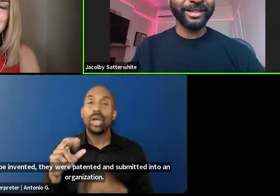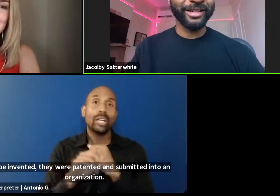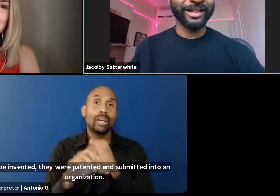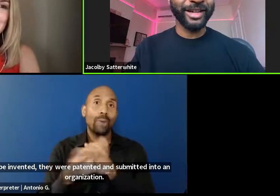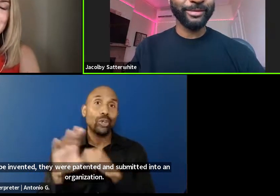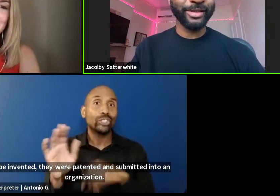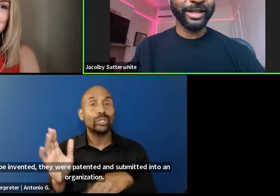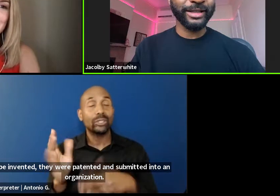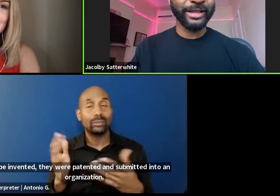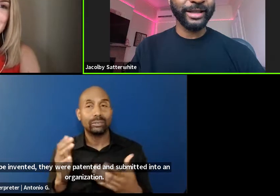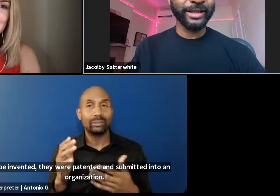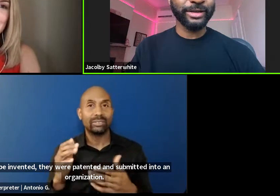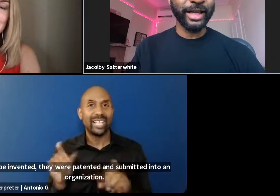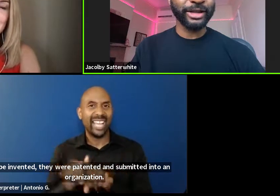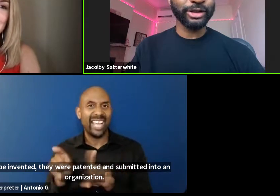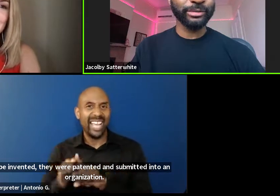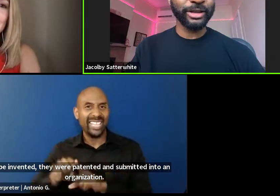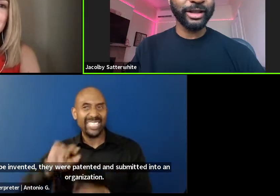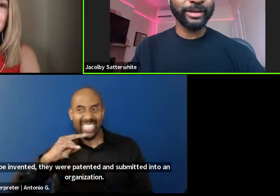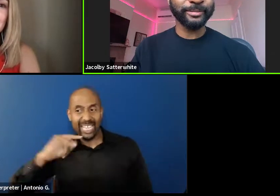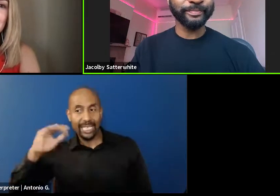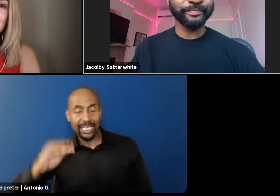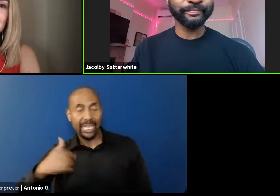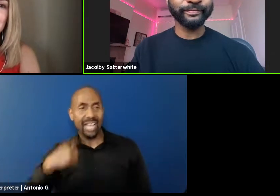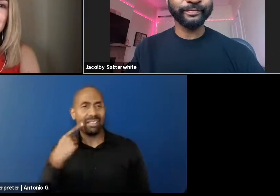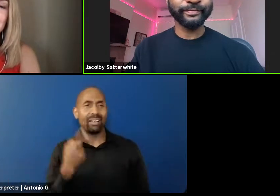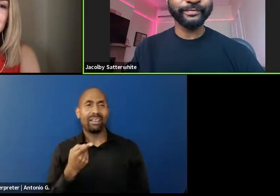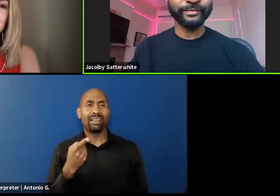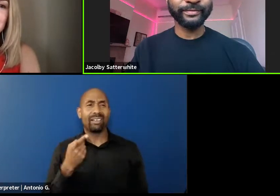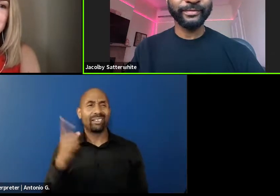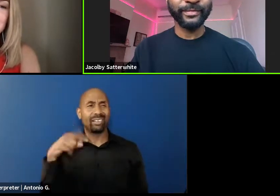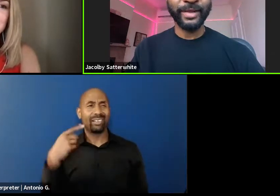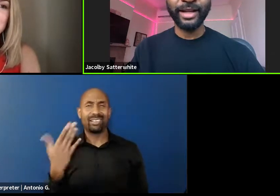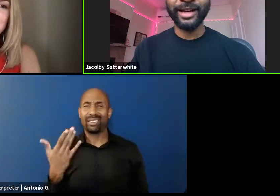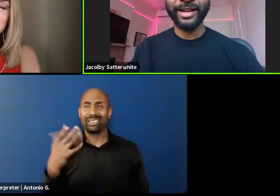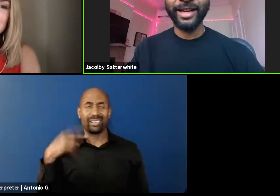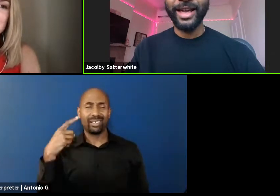then I realized that it was actually